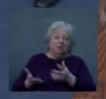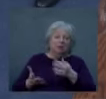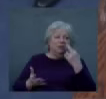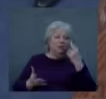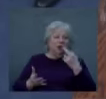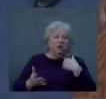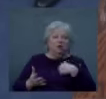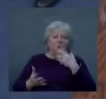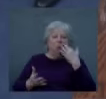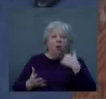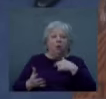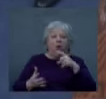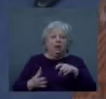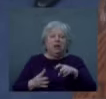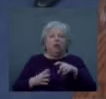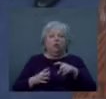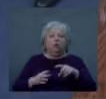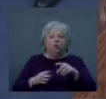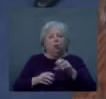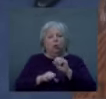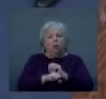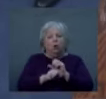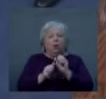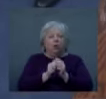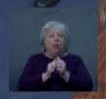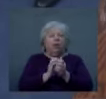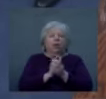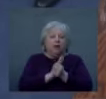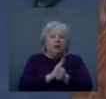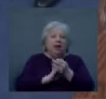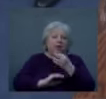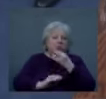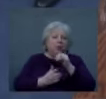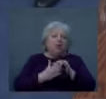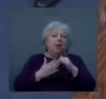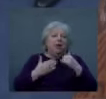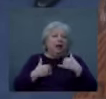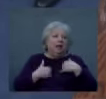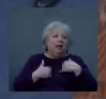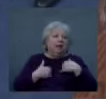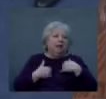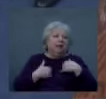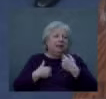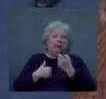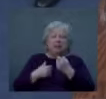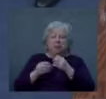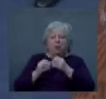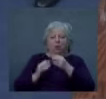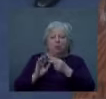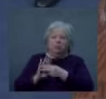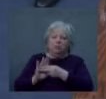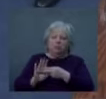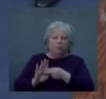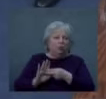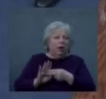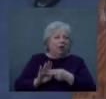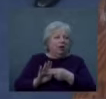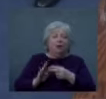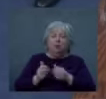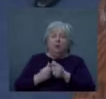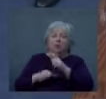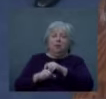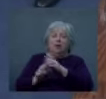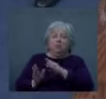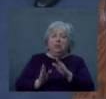provide and to work with the expert that has a little more branding. That's, you know, usually planners